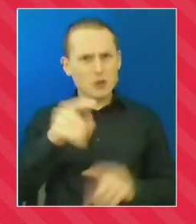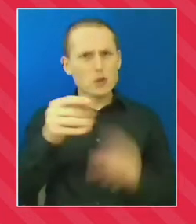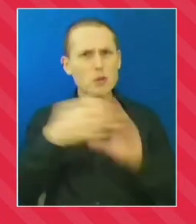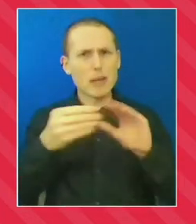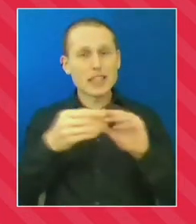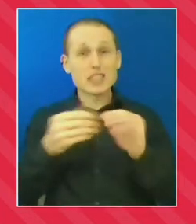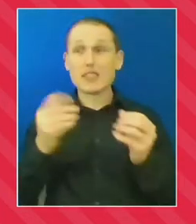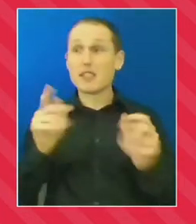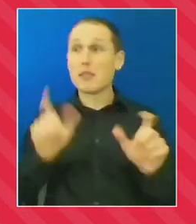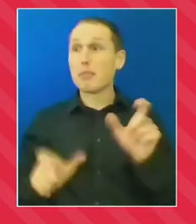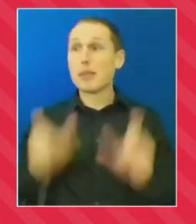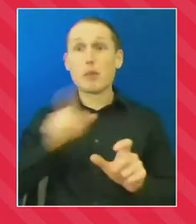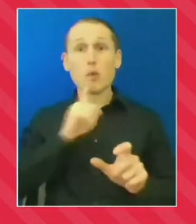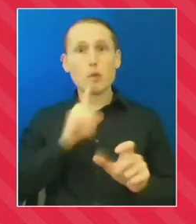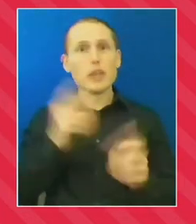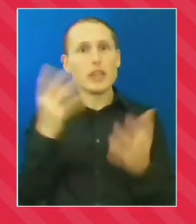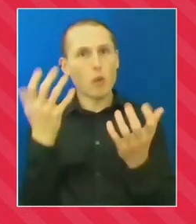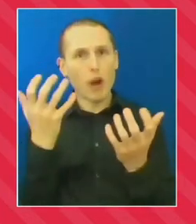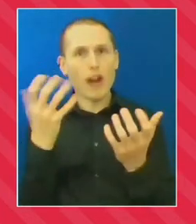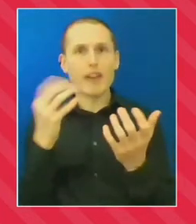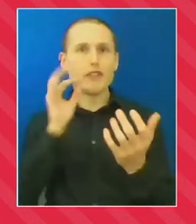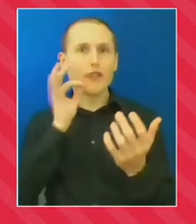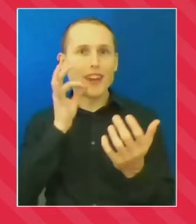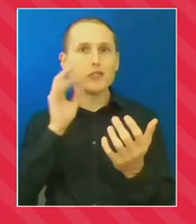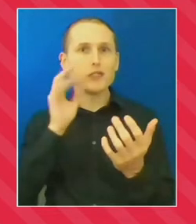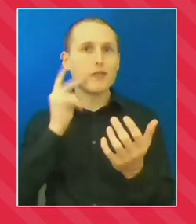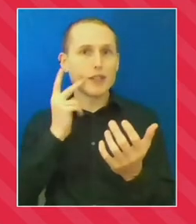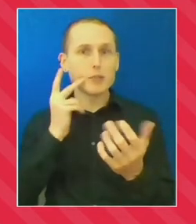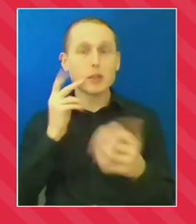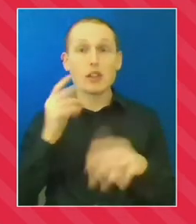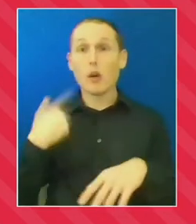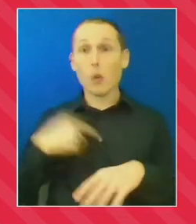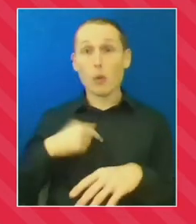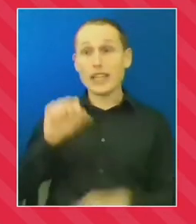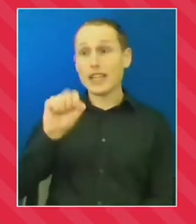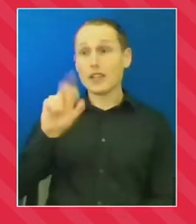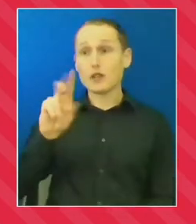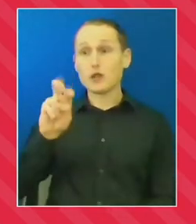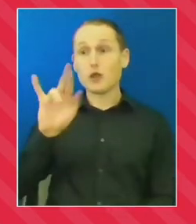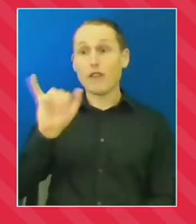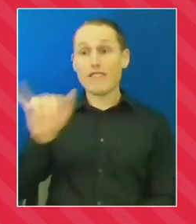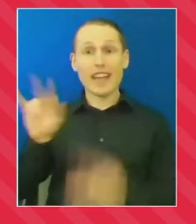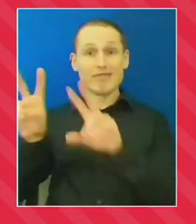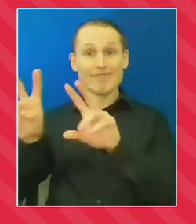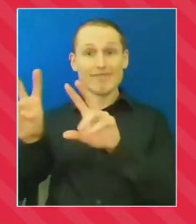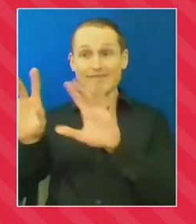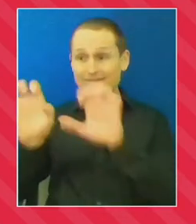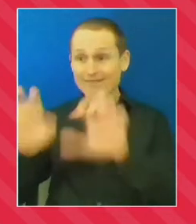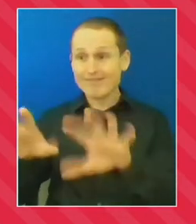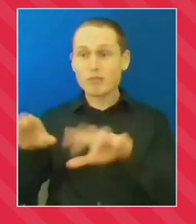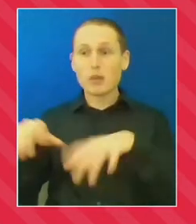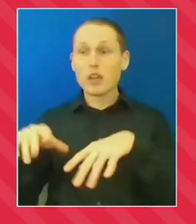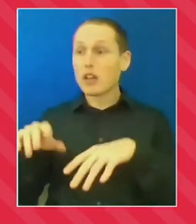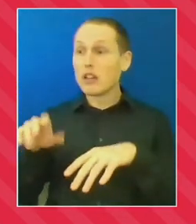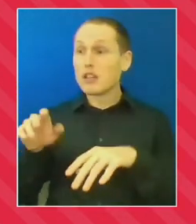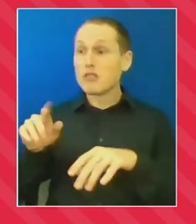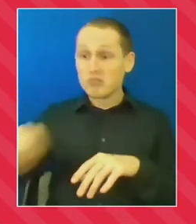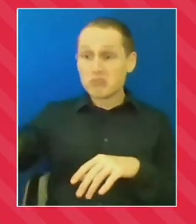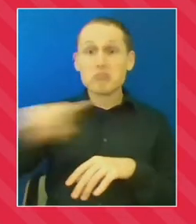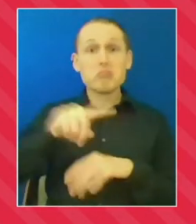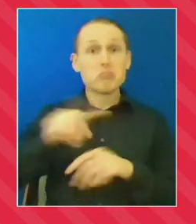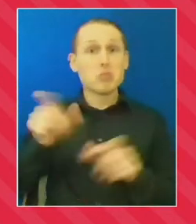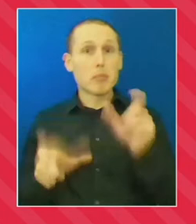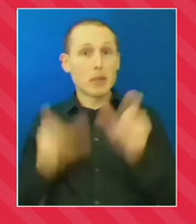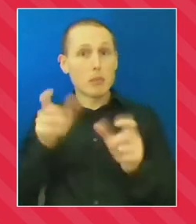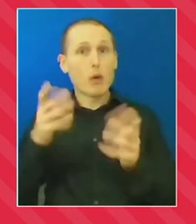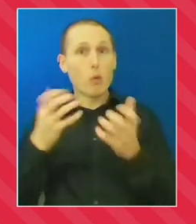that through surveys that we've done. They want things like fruits and vegetables. They want things like lean meats and proteins